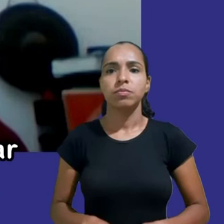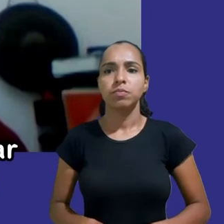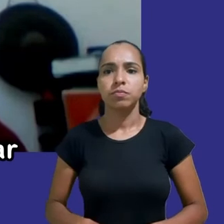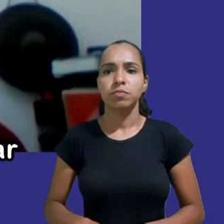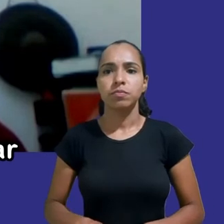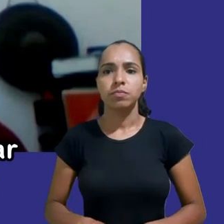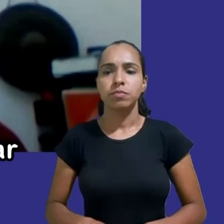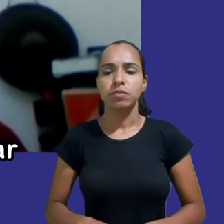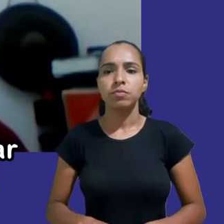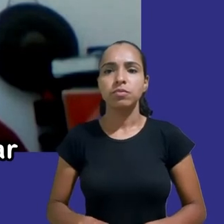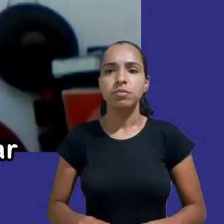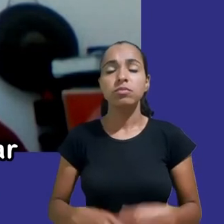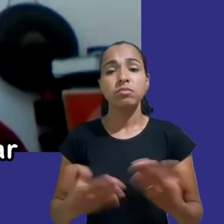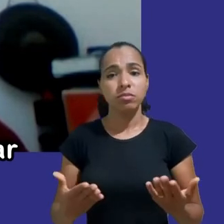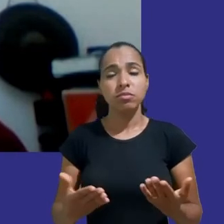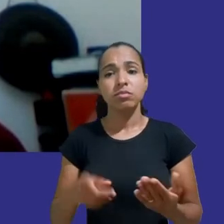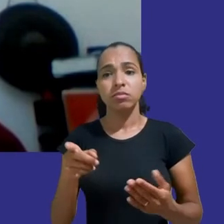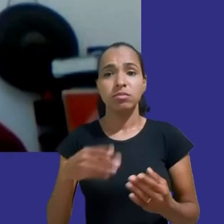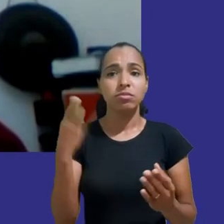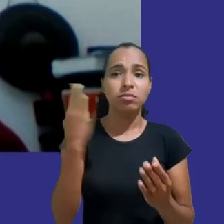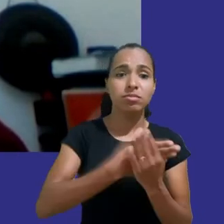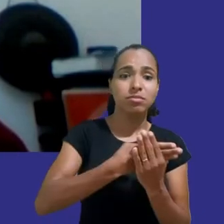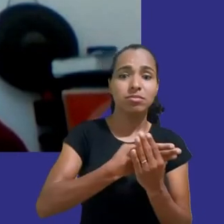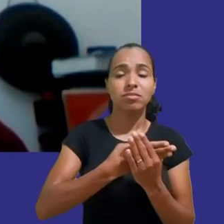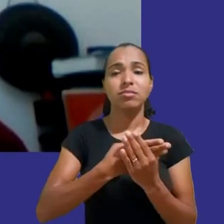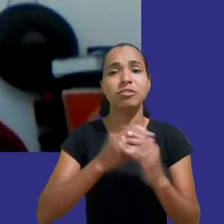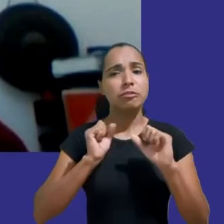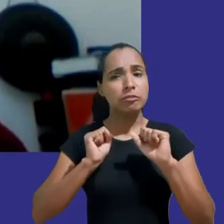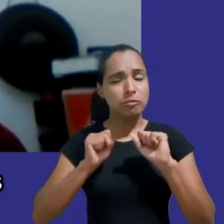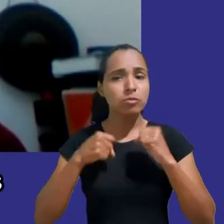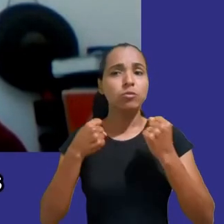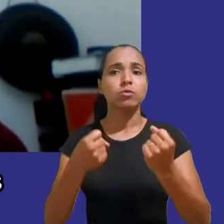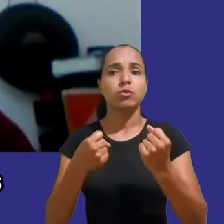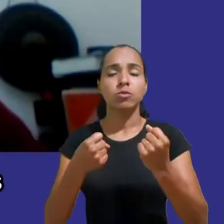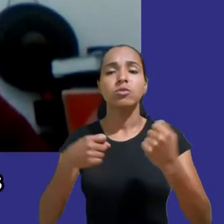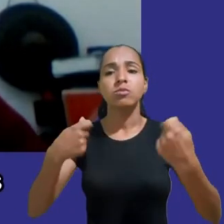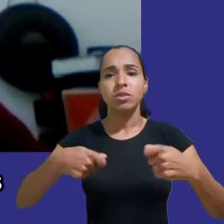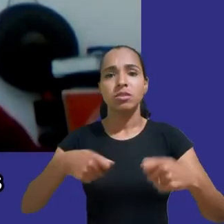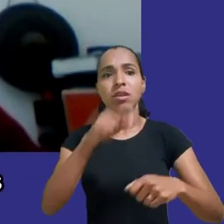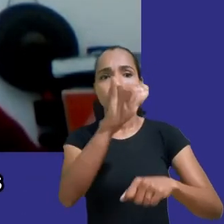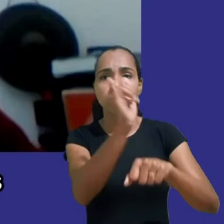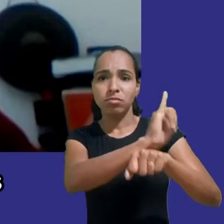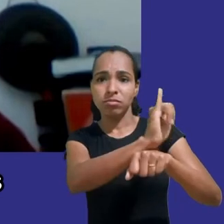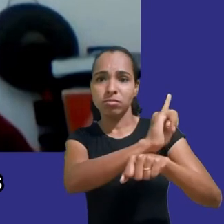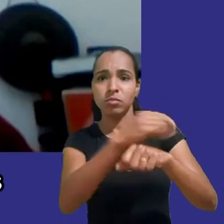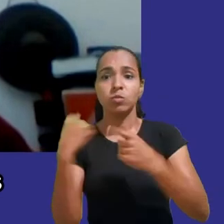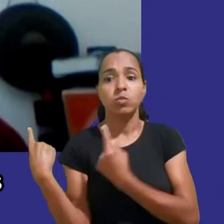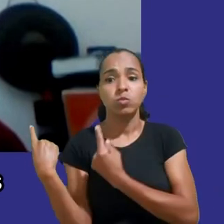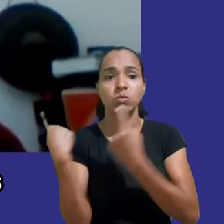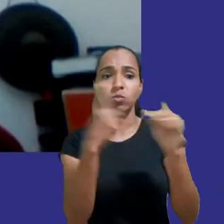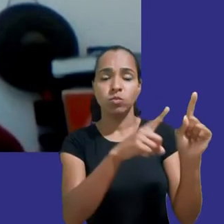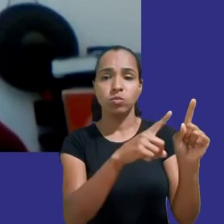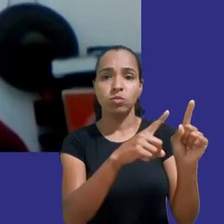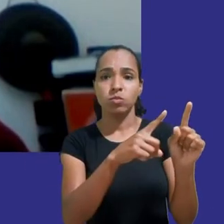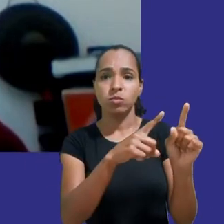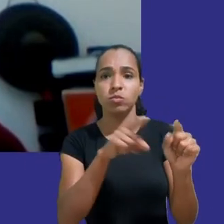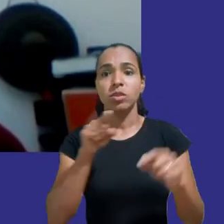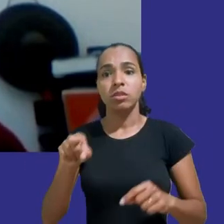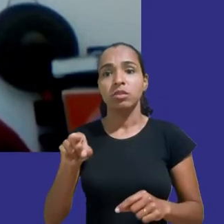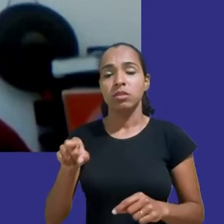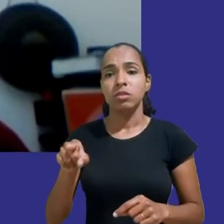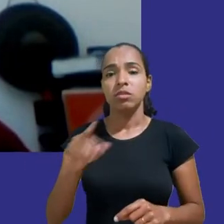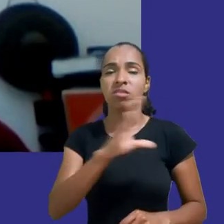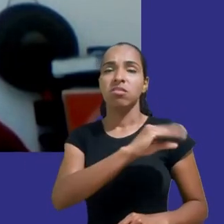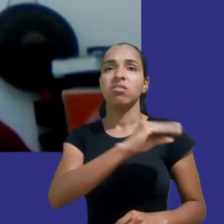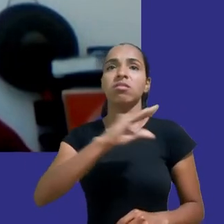to see if we could mount a similar claim against YouTube here that they had been legally kept in the data of children since the